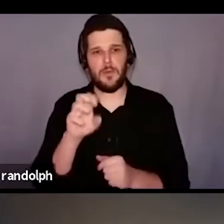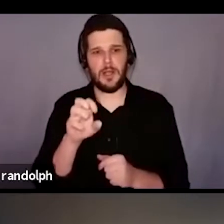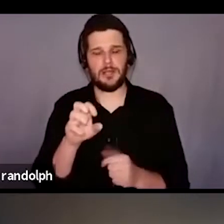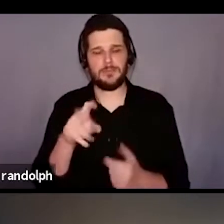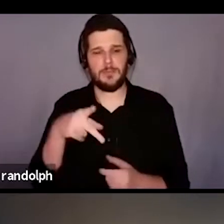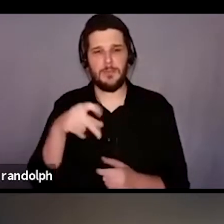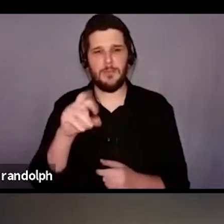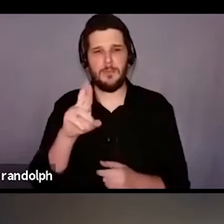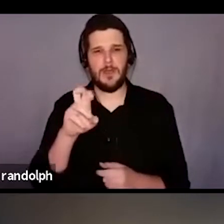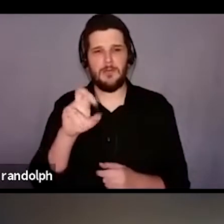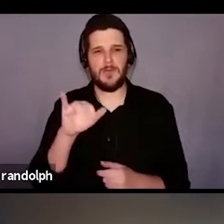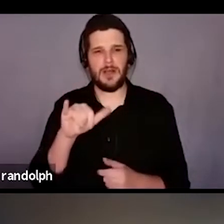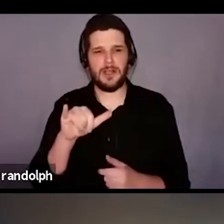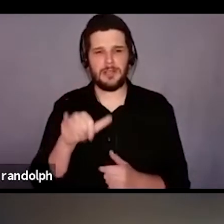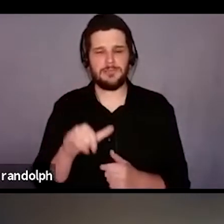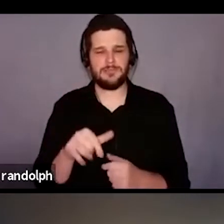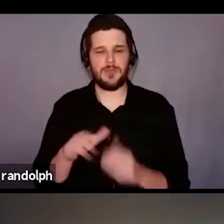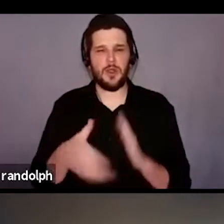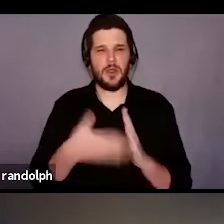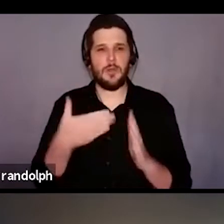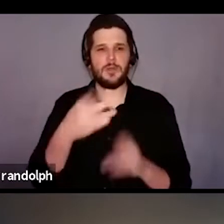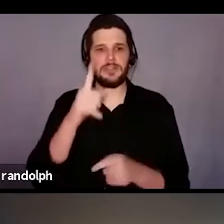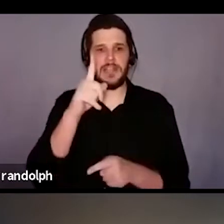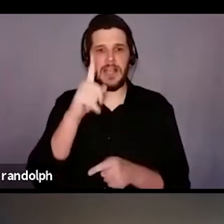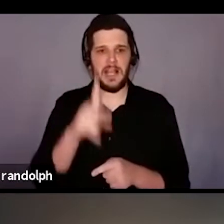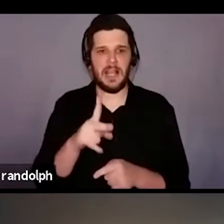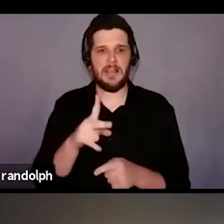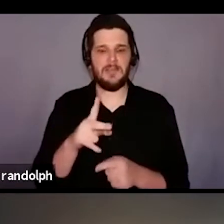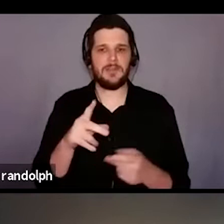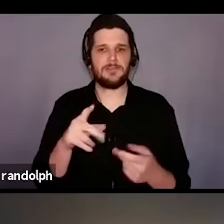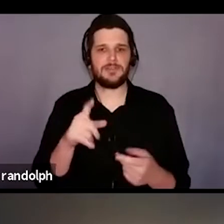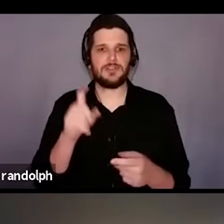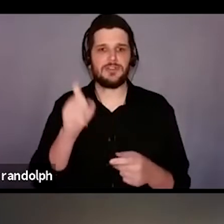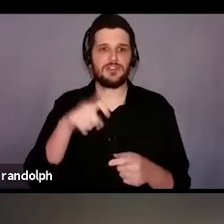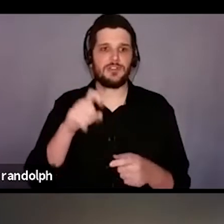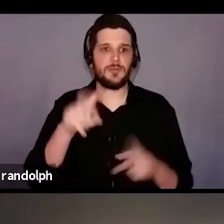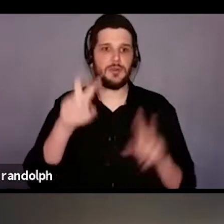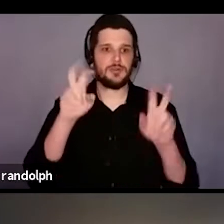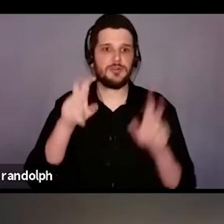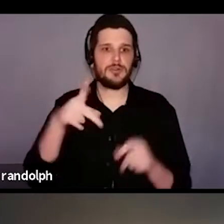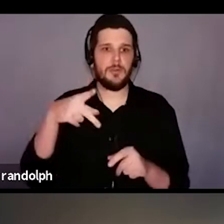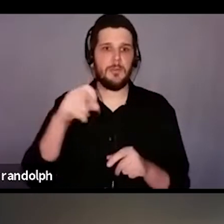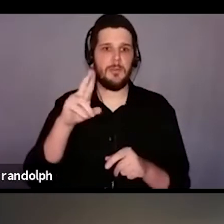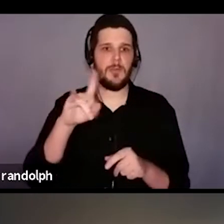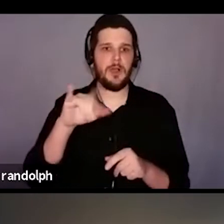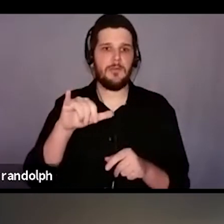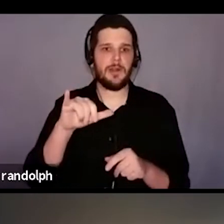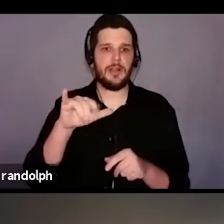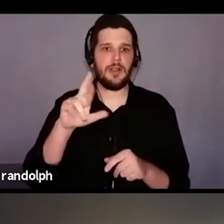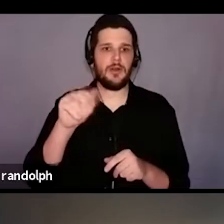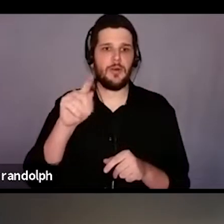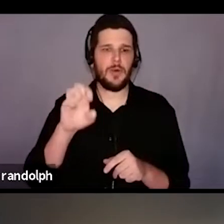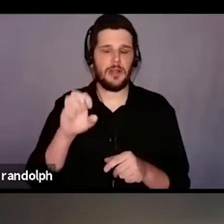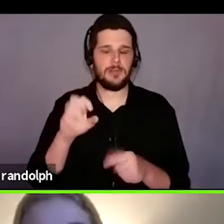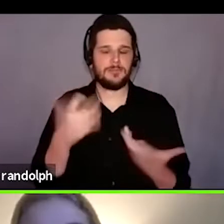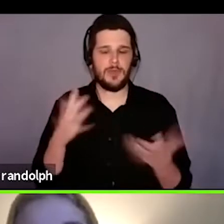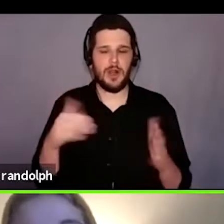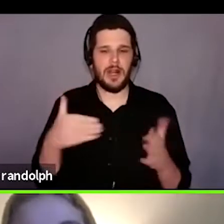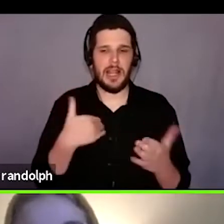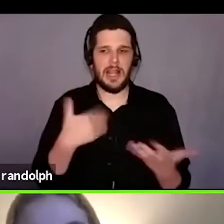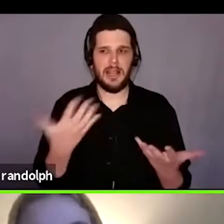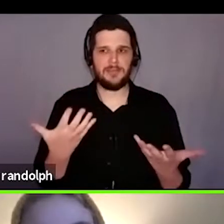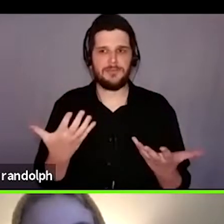it's almost half of the supposed poverty rates, which already still have quite a bit